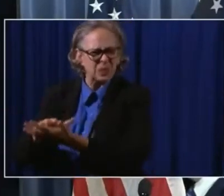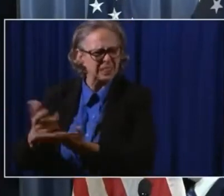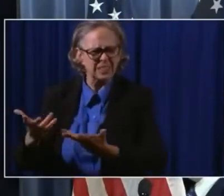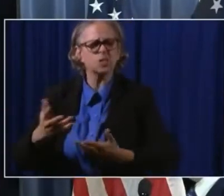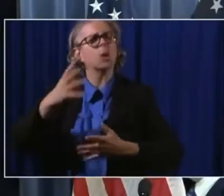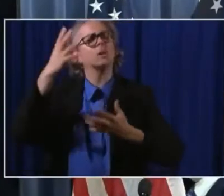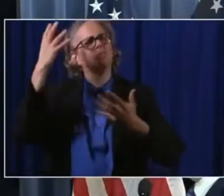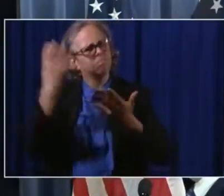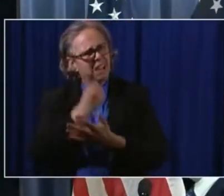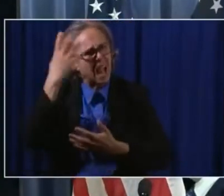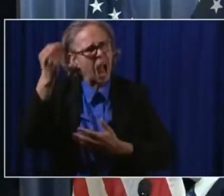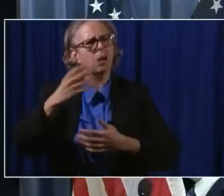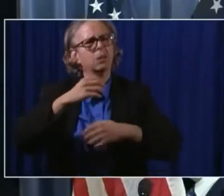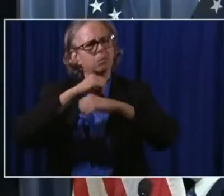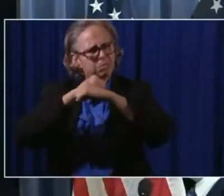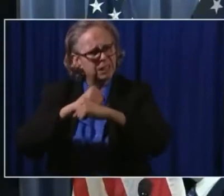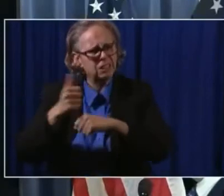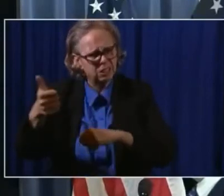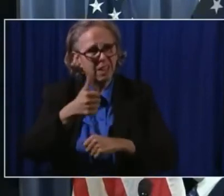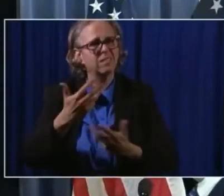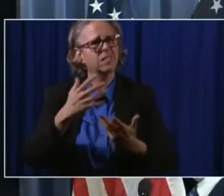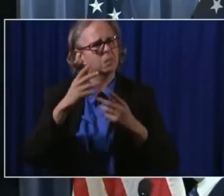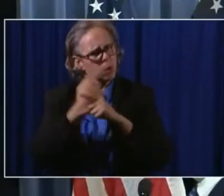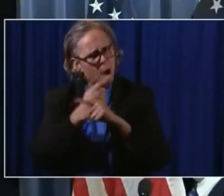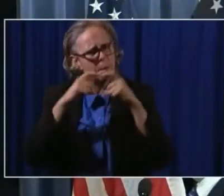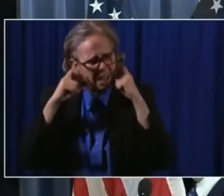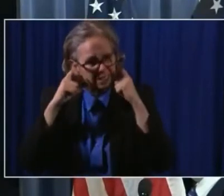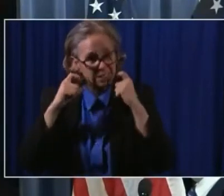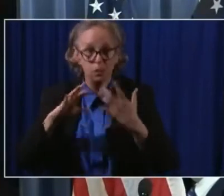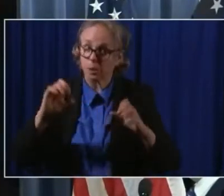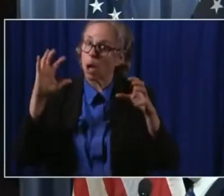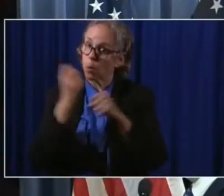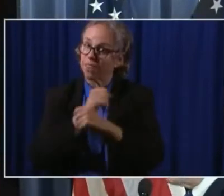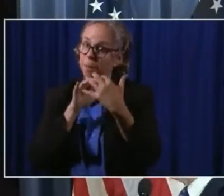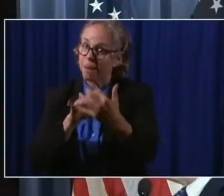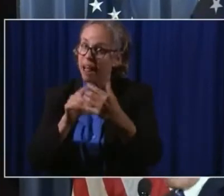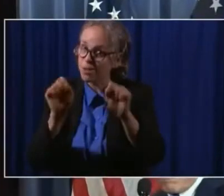coworkers. We can win this battle, but it's up to all of us.